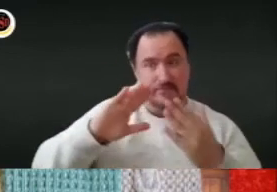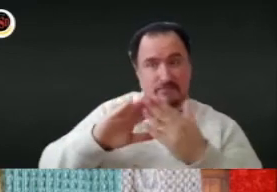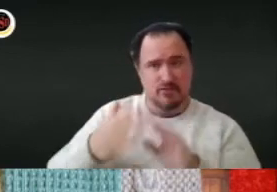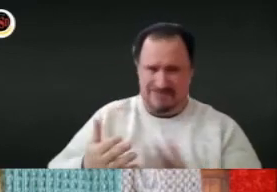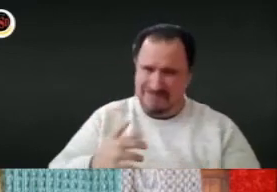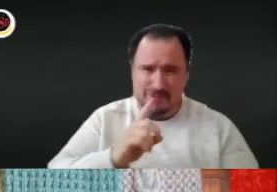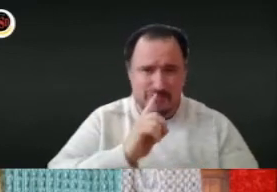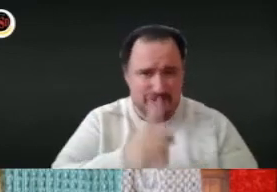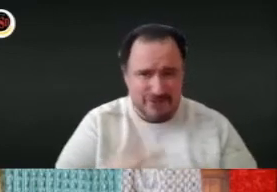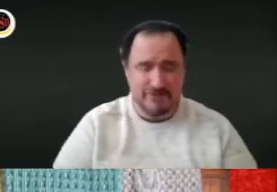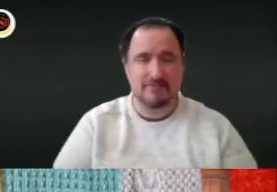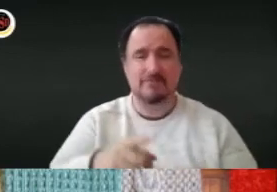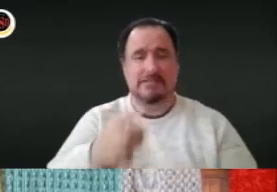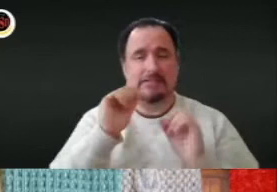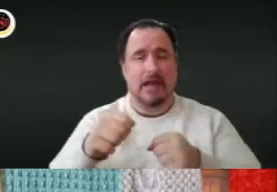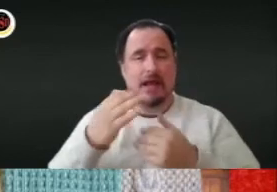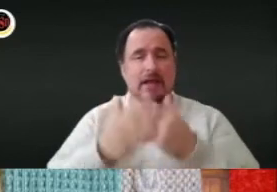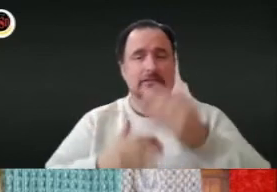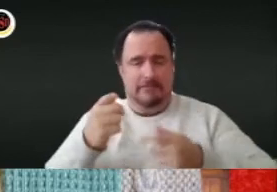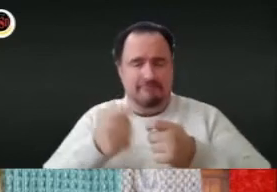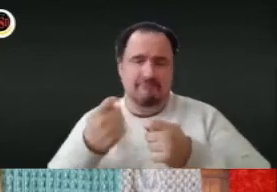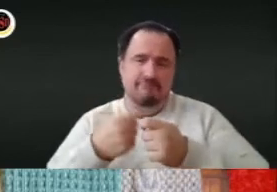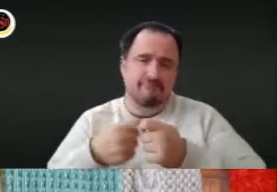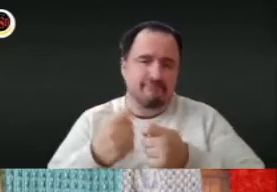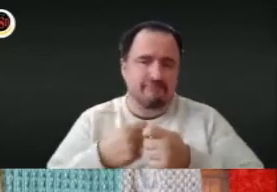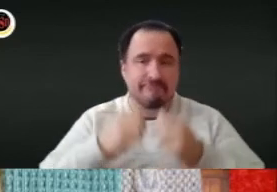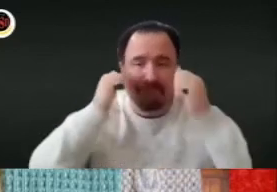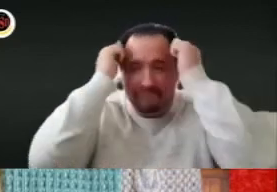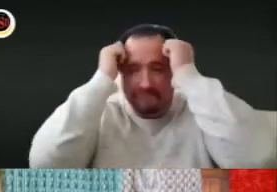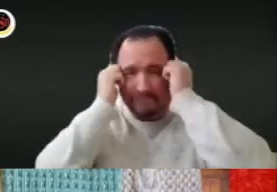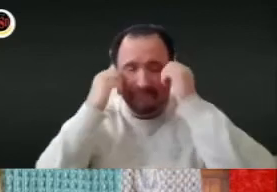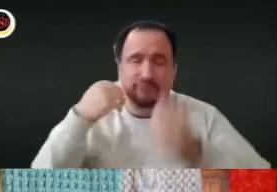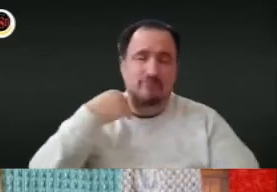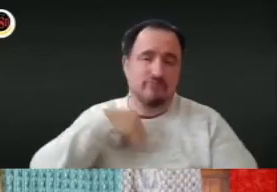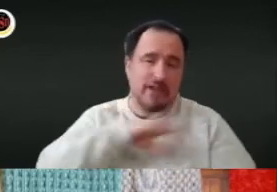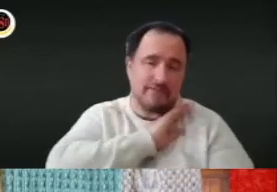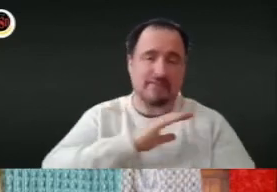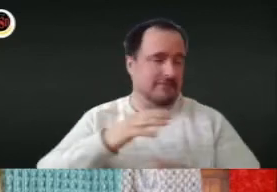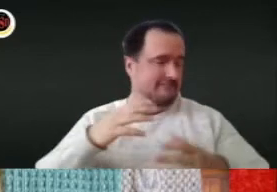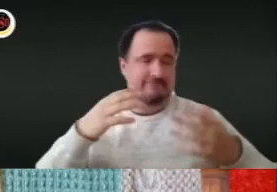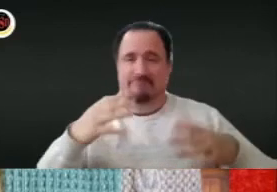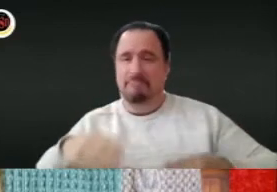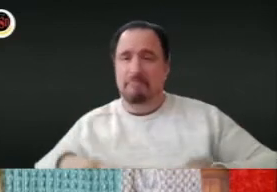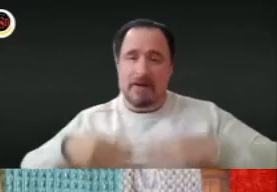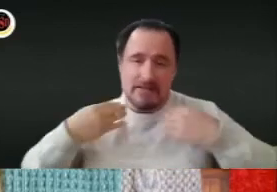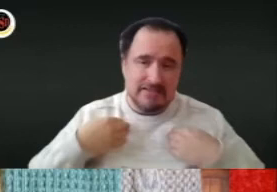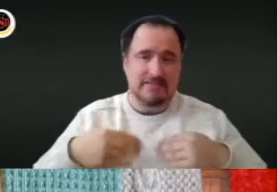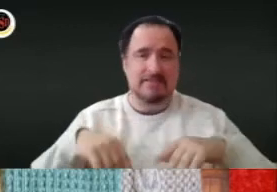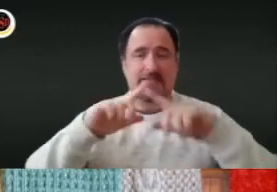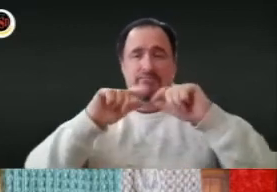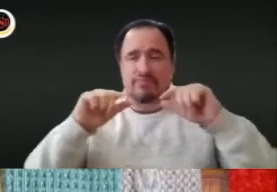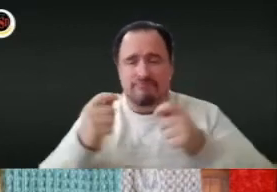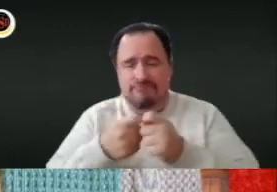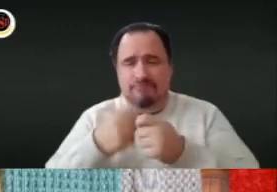And I think, yeah, sure, that counts as community service. So this person knitted and crocheted hats and scarves and blankets,